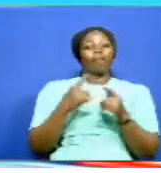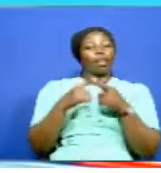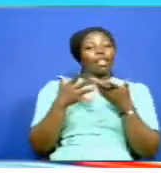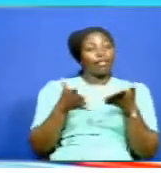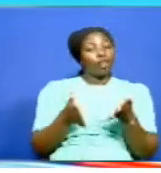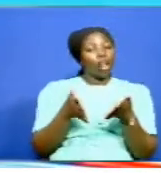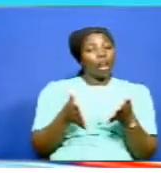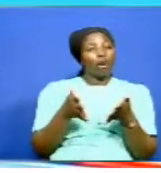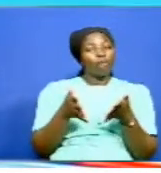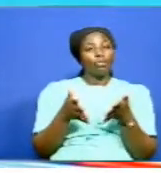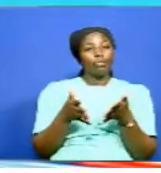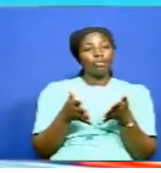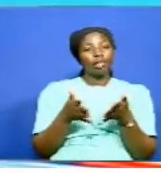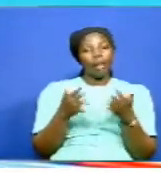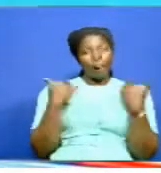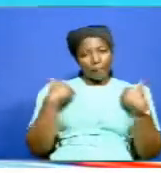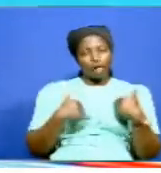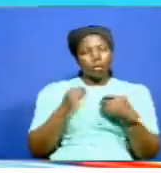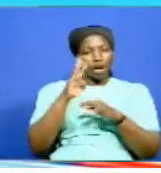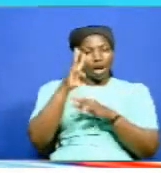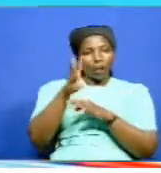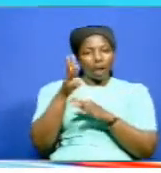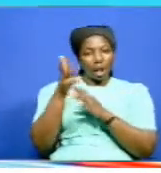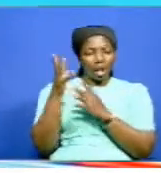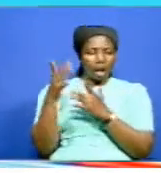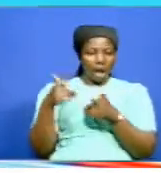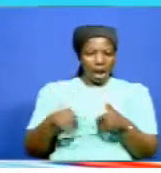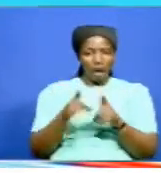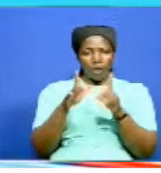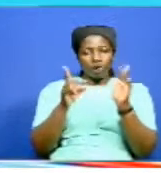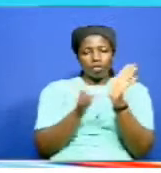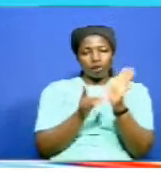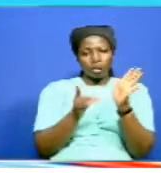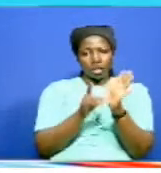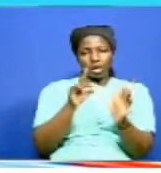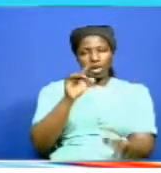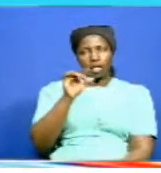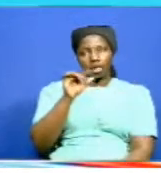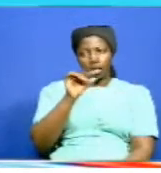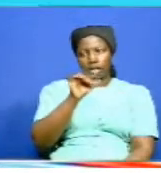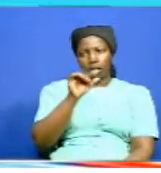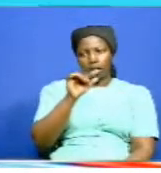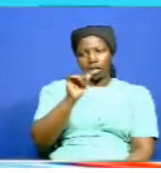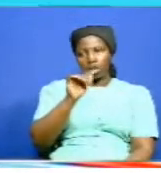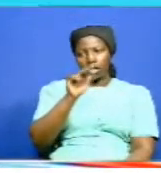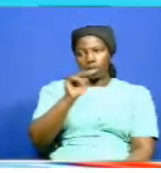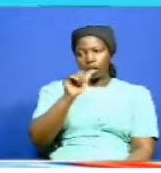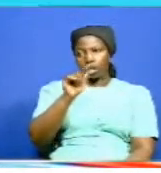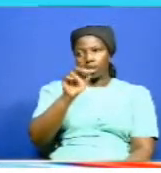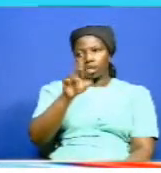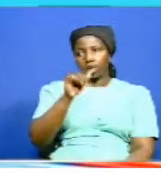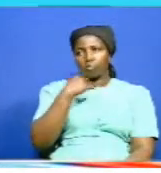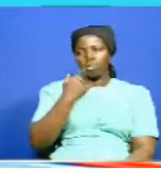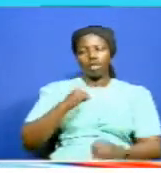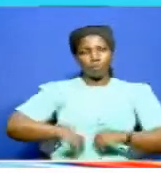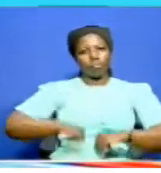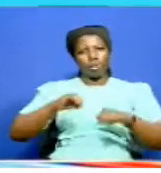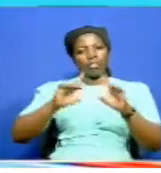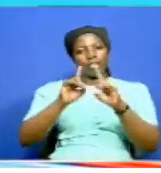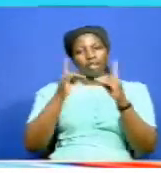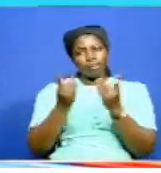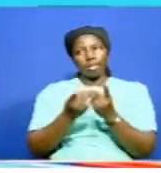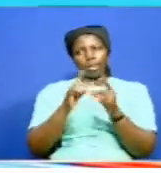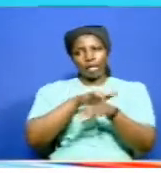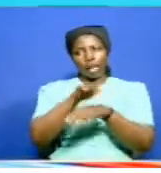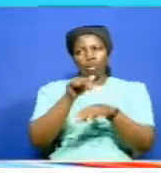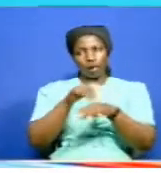now, I'm going to let Dr. Nazila Ganatra, who is the head of department at the National Strategic